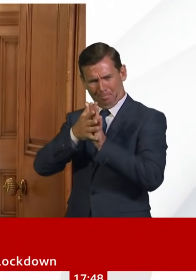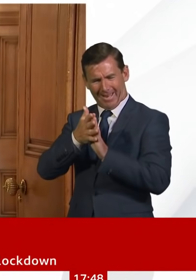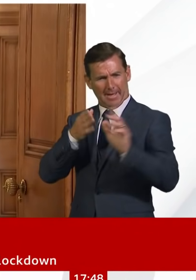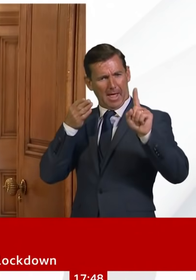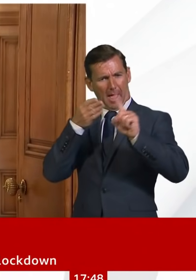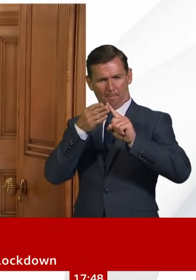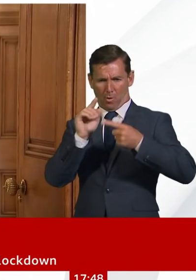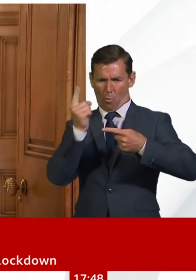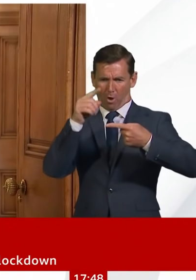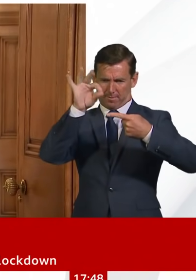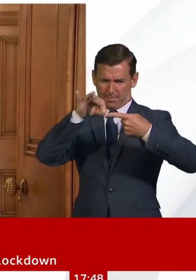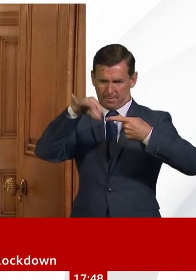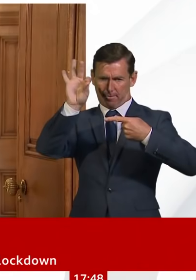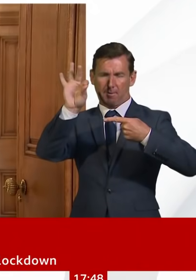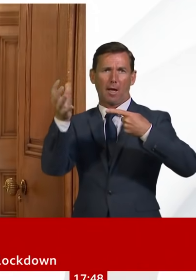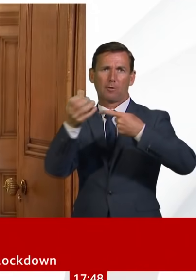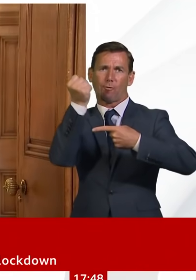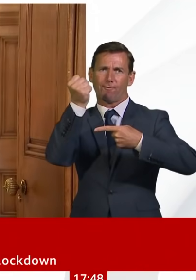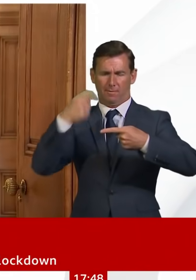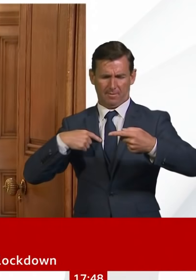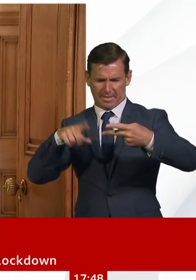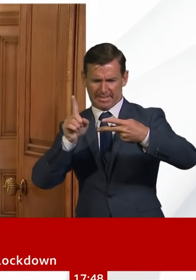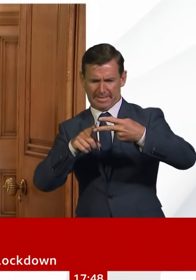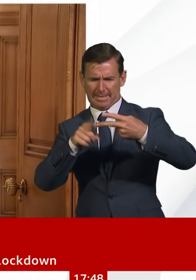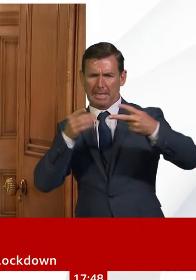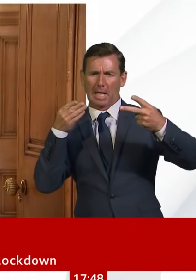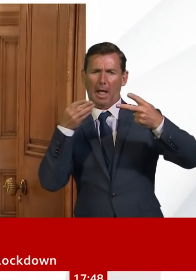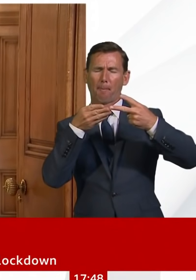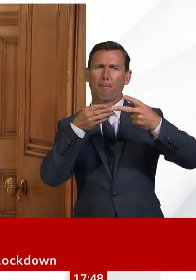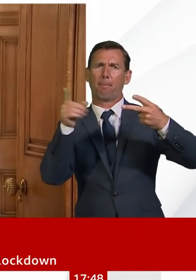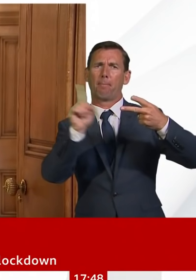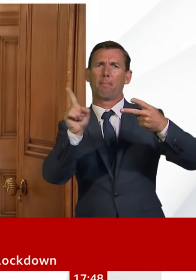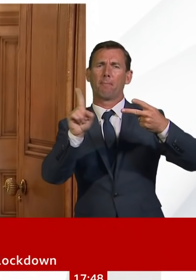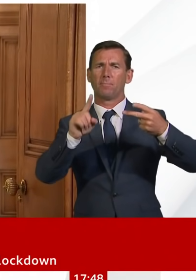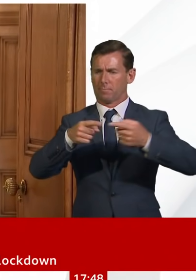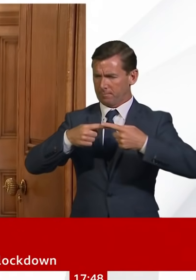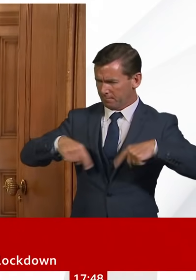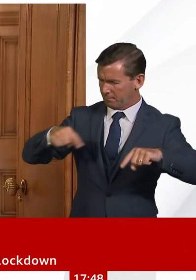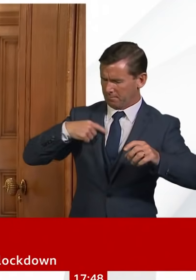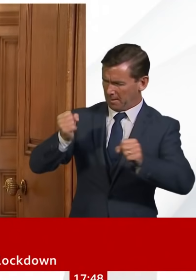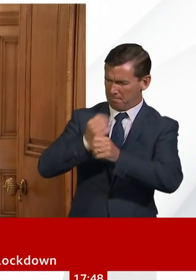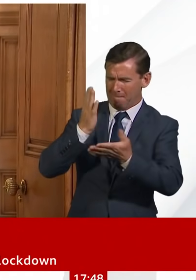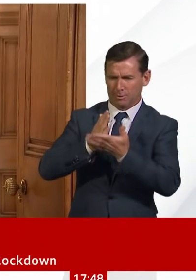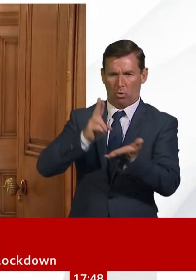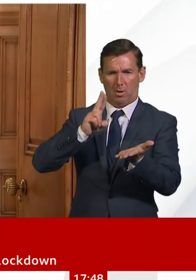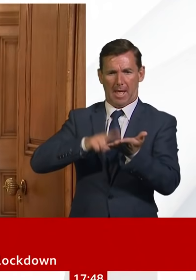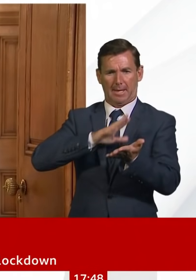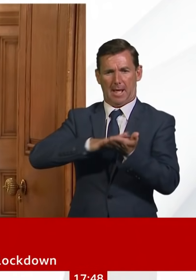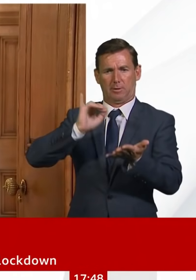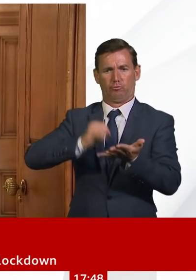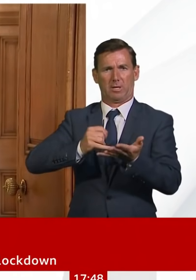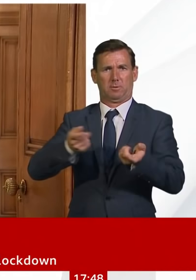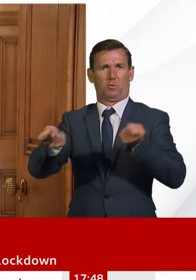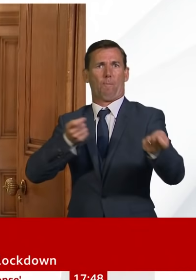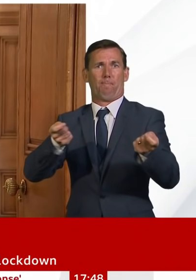objective. The second thing is that we said that we must do everything we can to ensure the NHS is not overwhelmed. And lots of